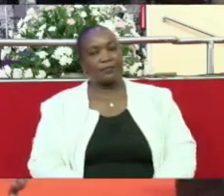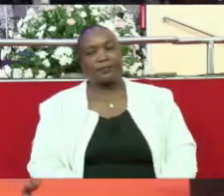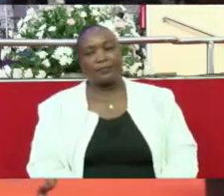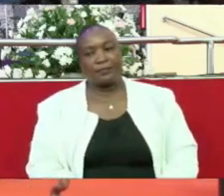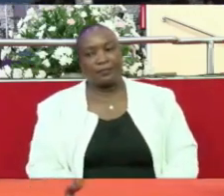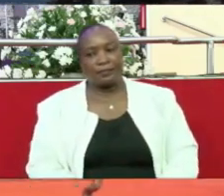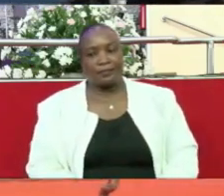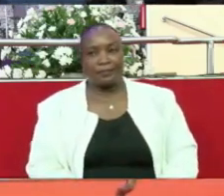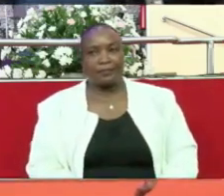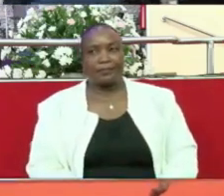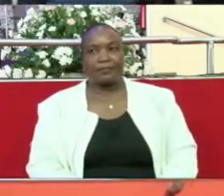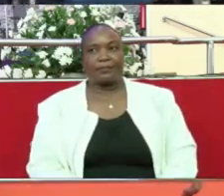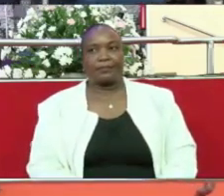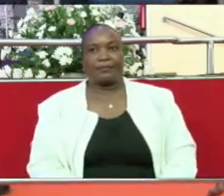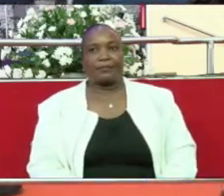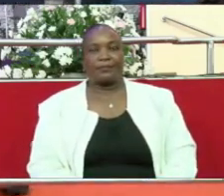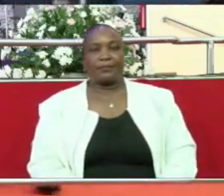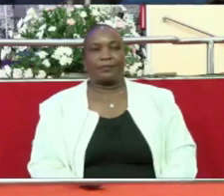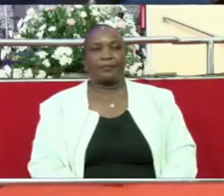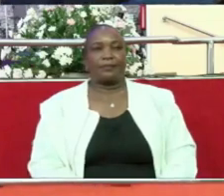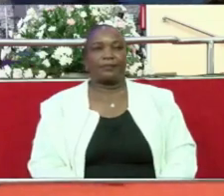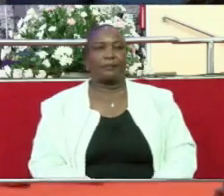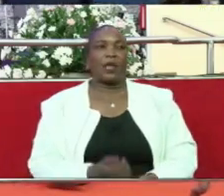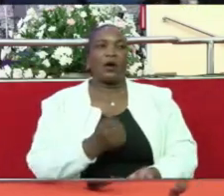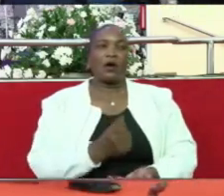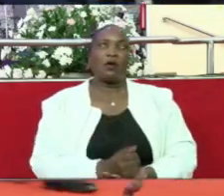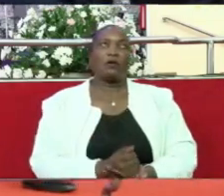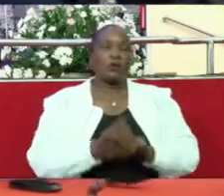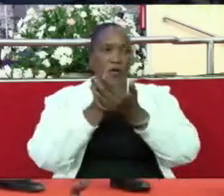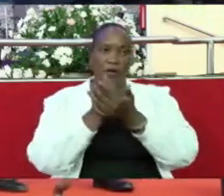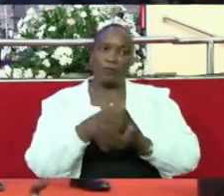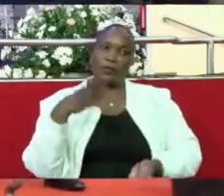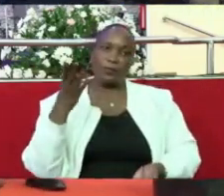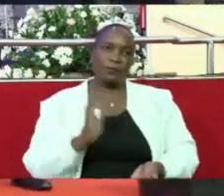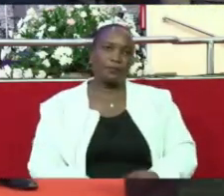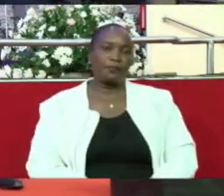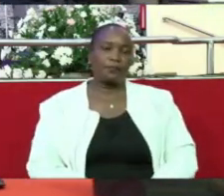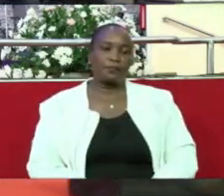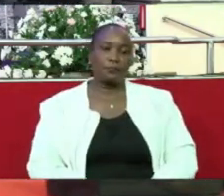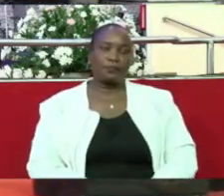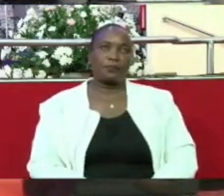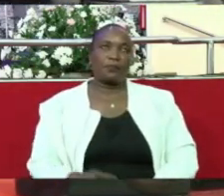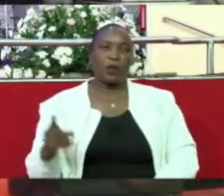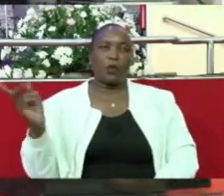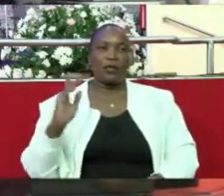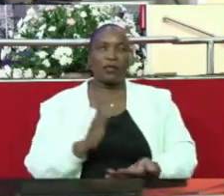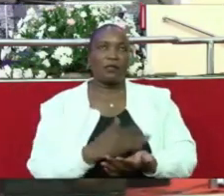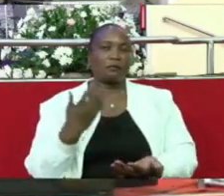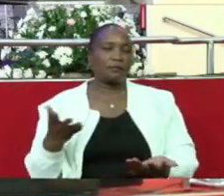process. He can carry you along the process. You know one thing that I have learned over the